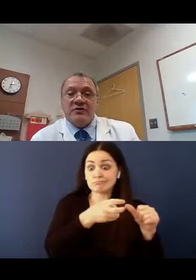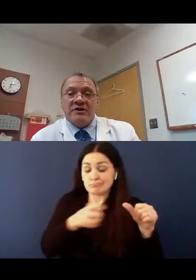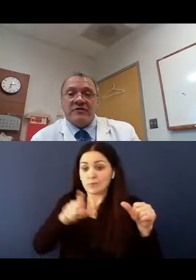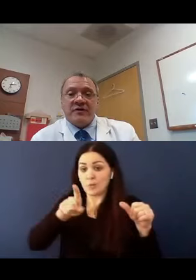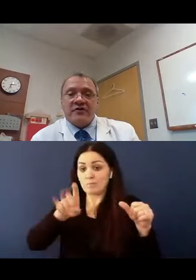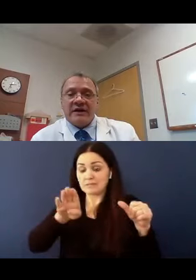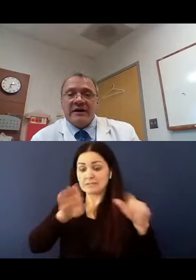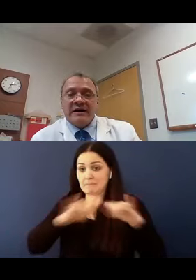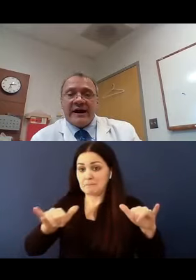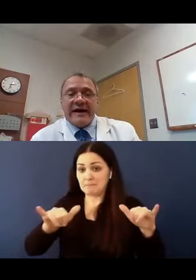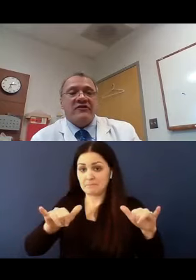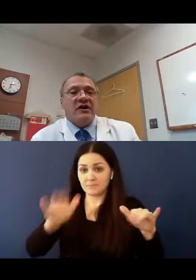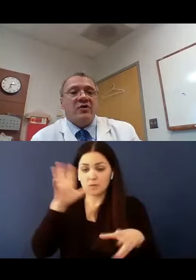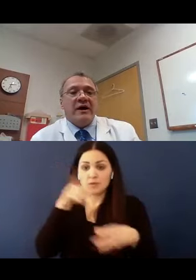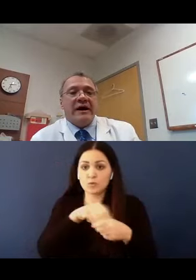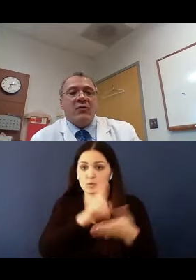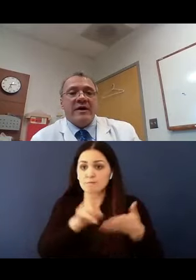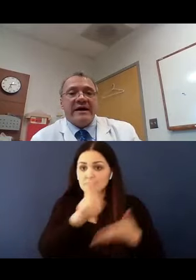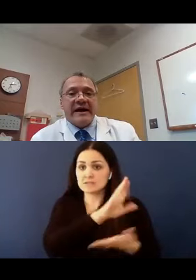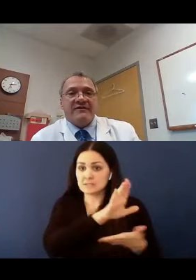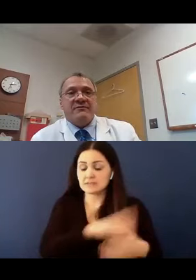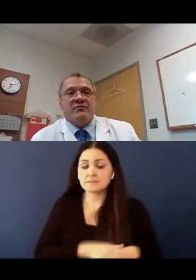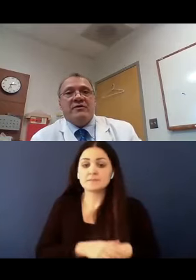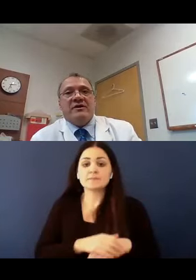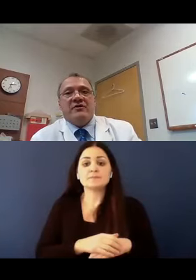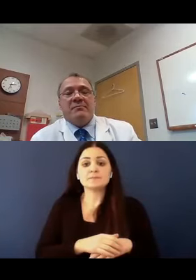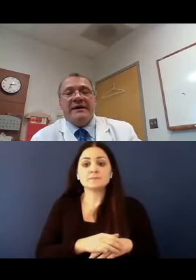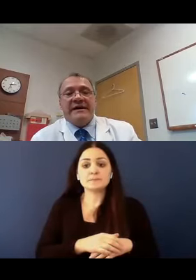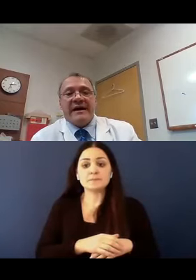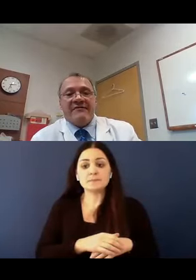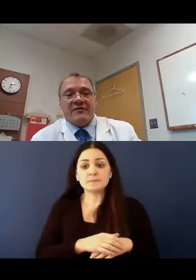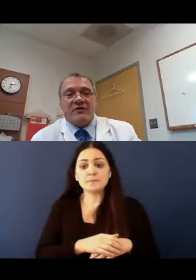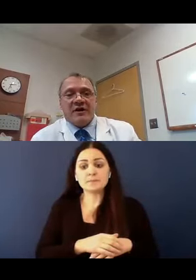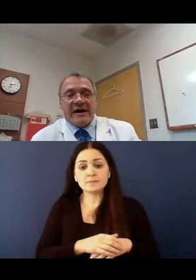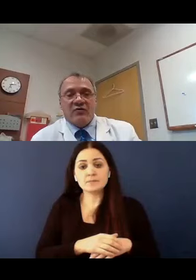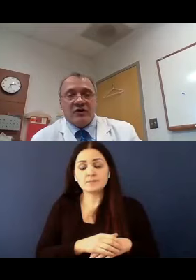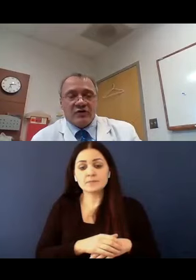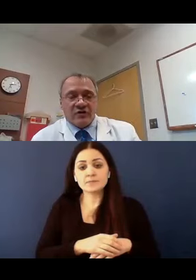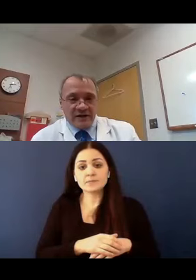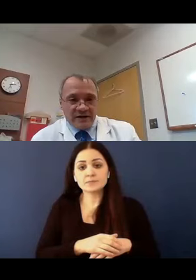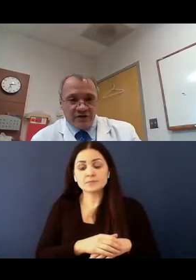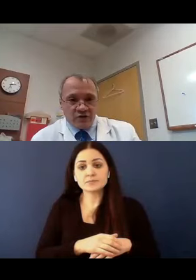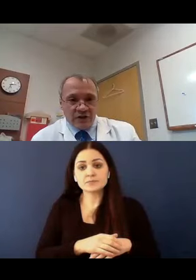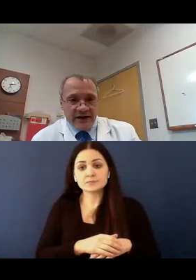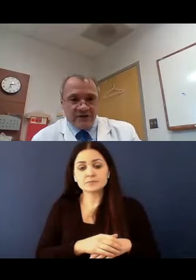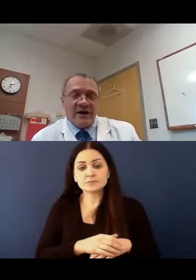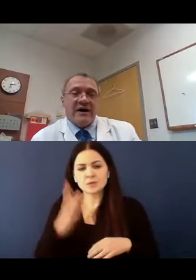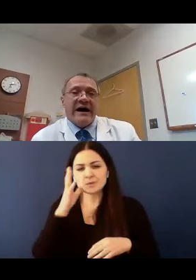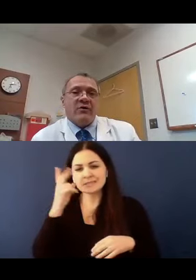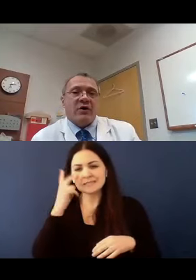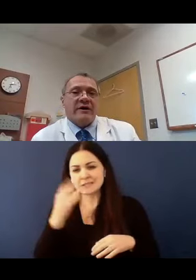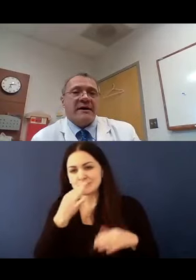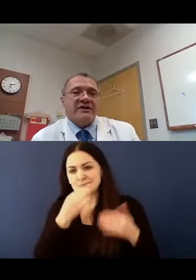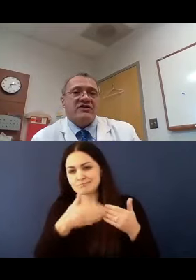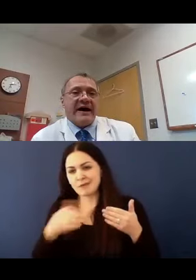will include the university. And so there is a big effort, and you'll see in the next few slides